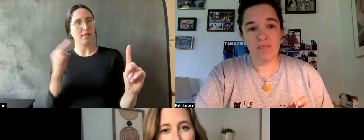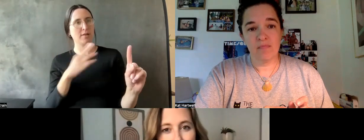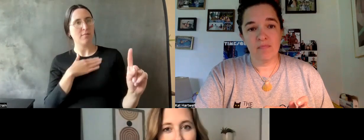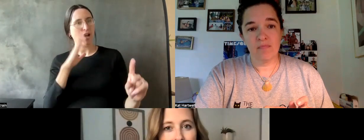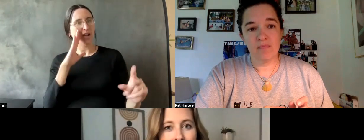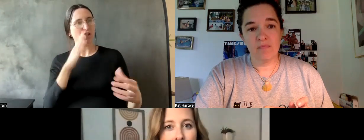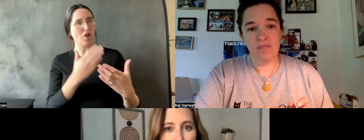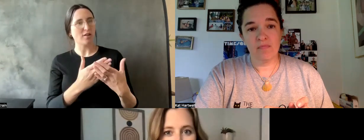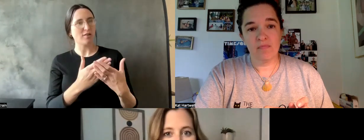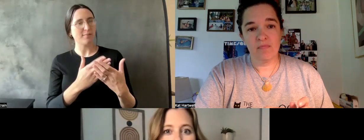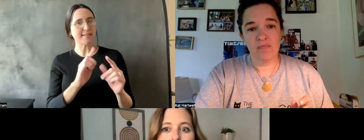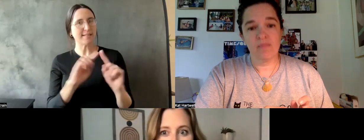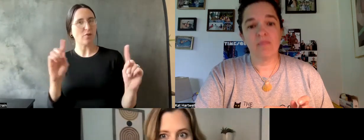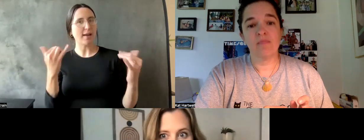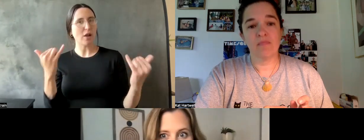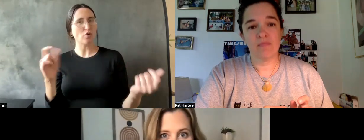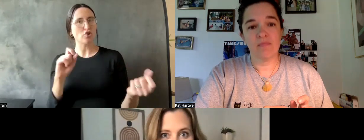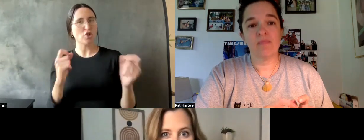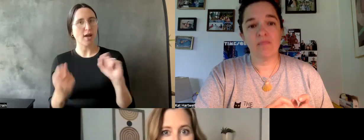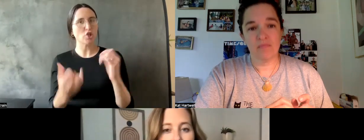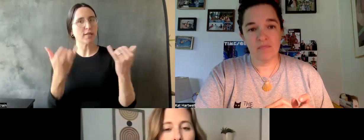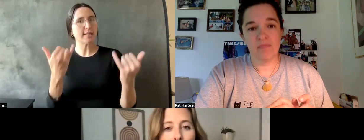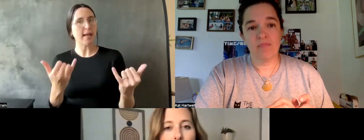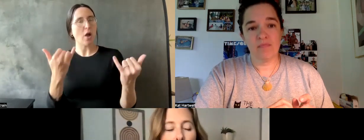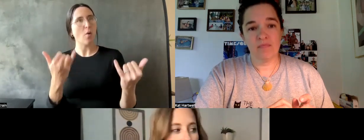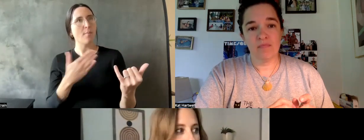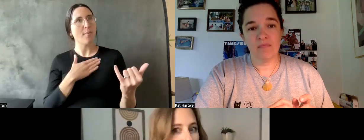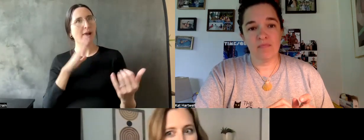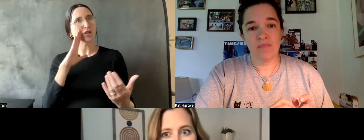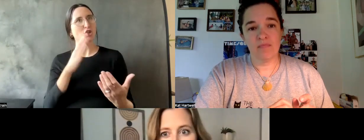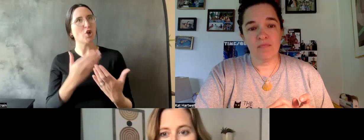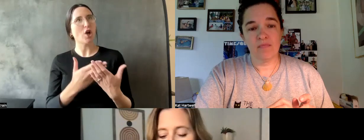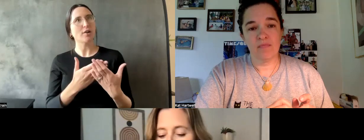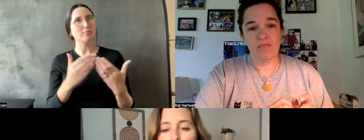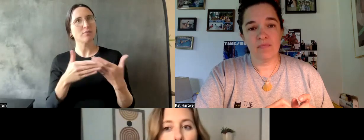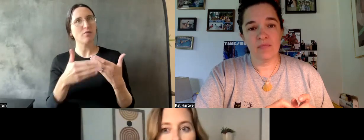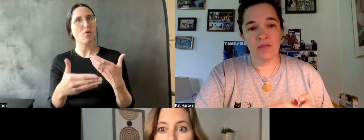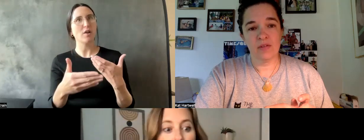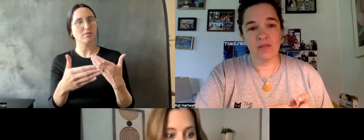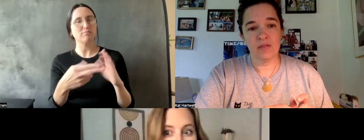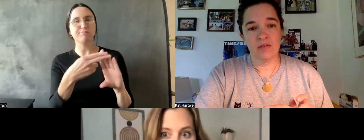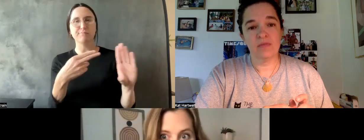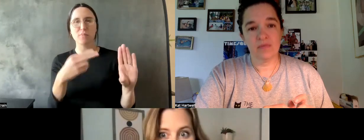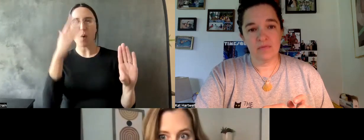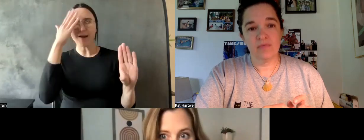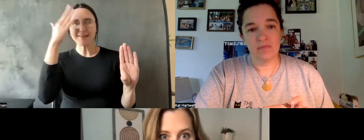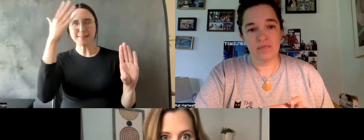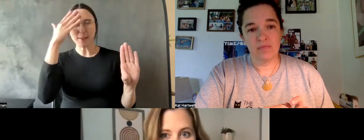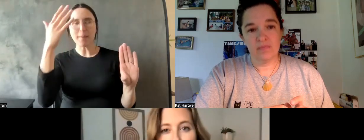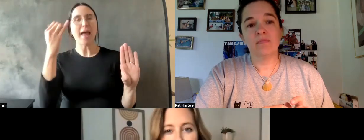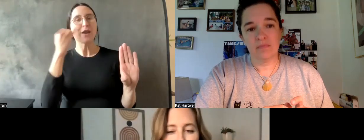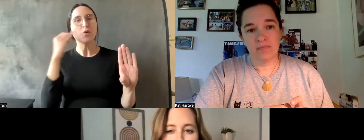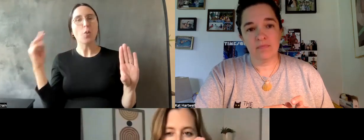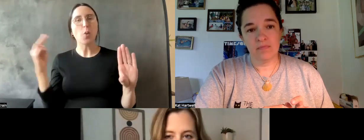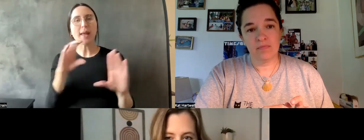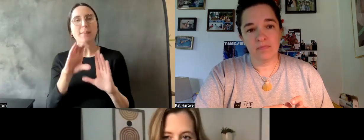always be, now she has autism. And when we look at pictures, or when we'll always say, oh, that's before she was diagnosed.